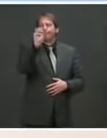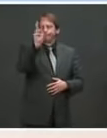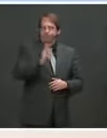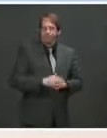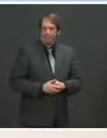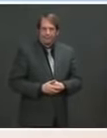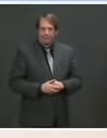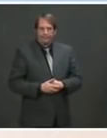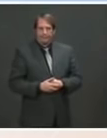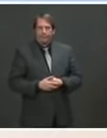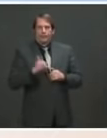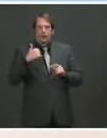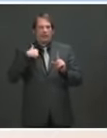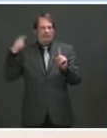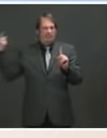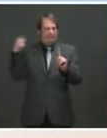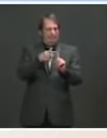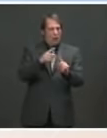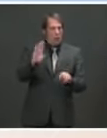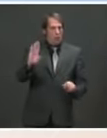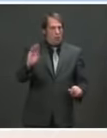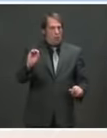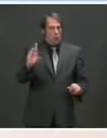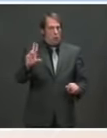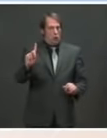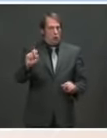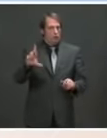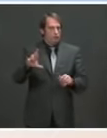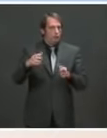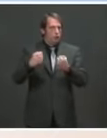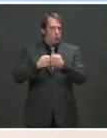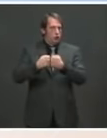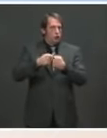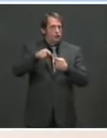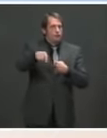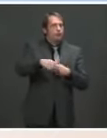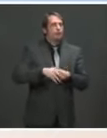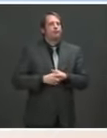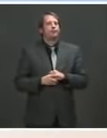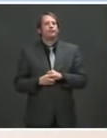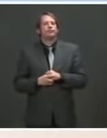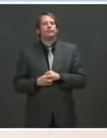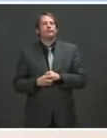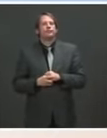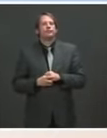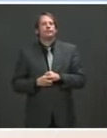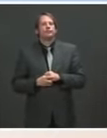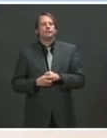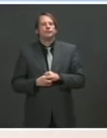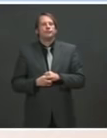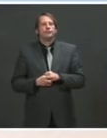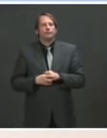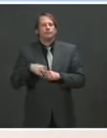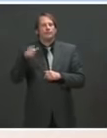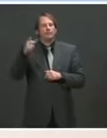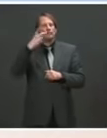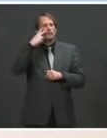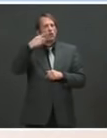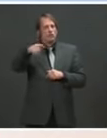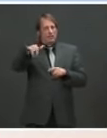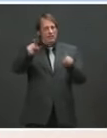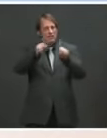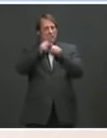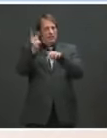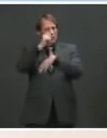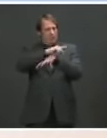Was it no? Mm-hmm. Well, I'm not trying to be, there's a doctor who travels with him. He was walking around, as you all saw, by the end of the day. So I'm just trying